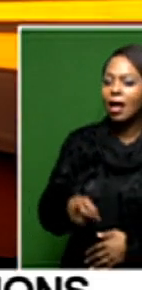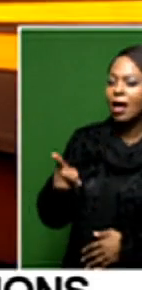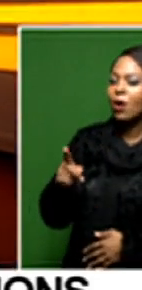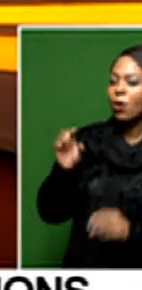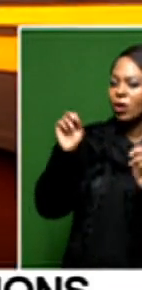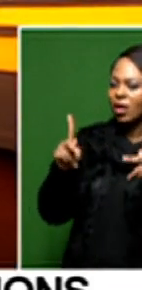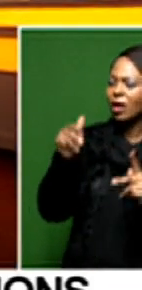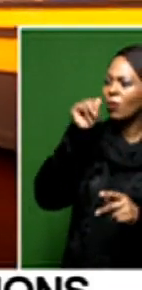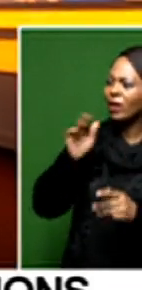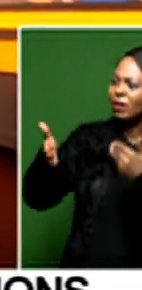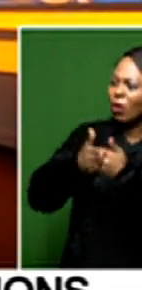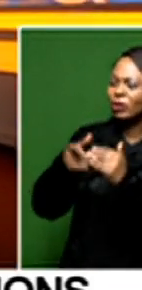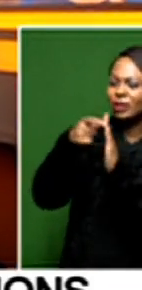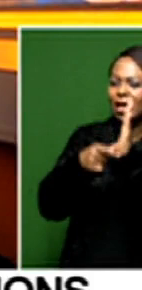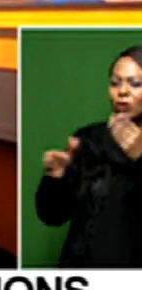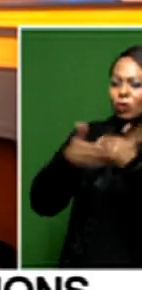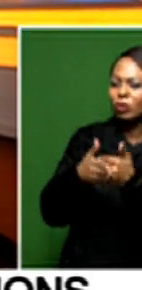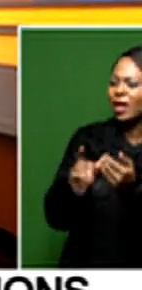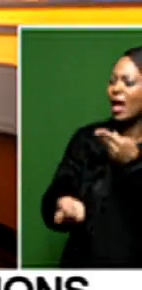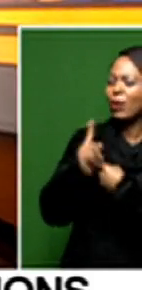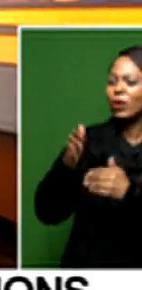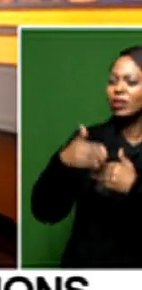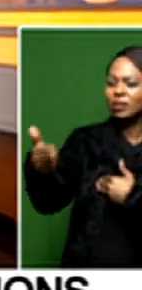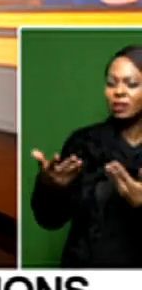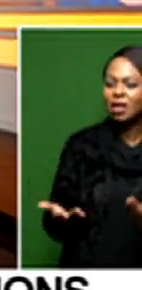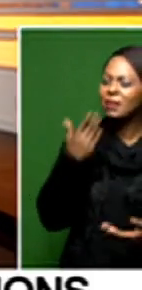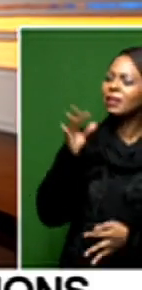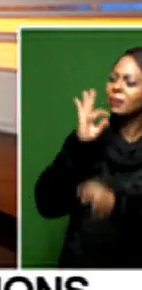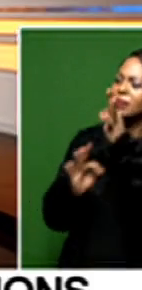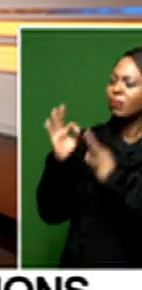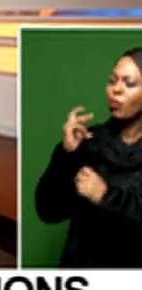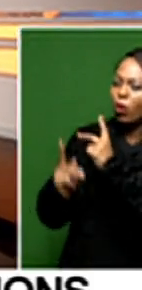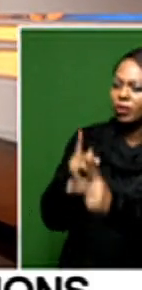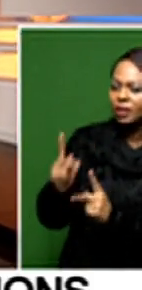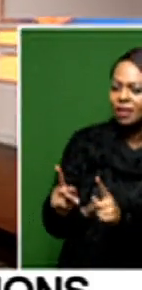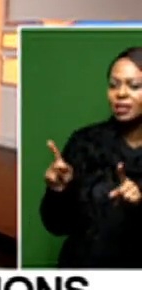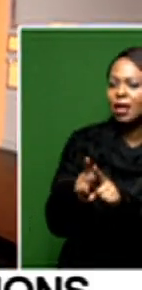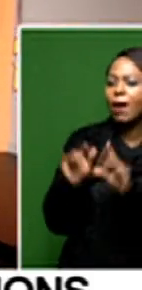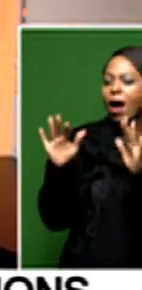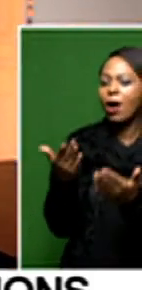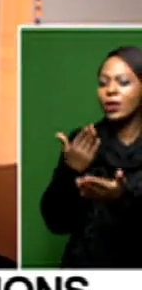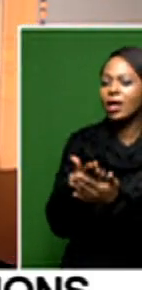And once the entries are closed, Winnie, what then happens? I mean, take us through the process, and how soon after are